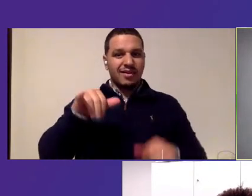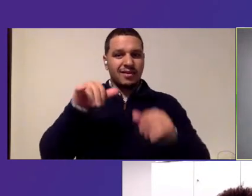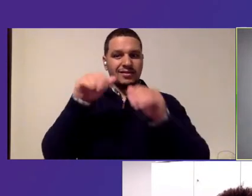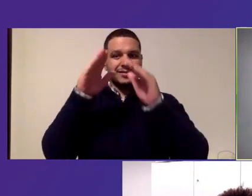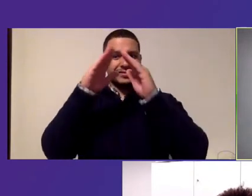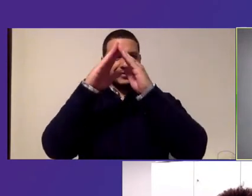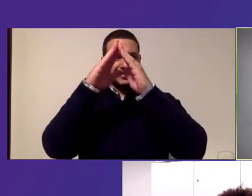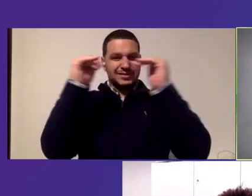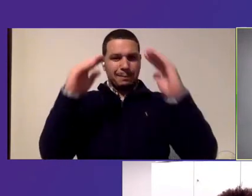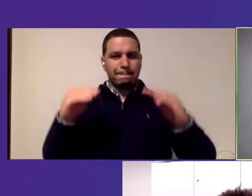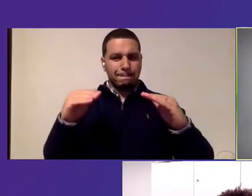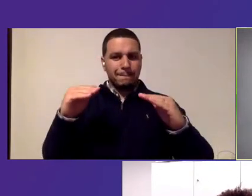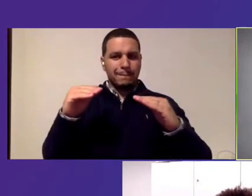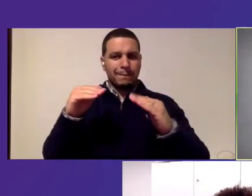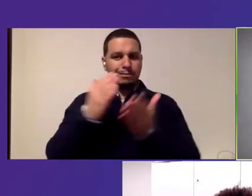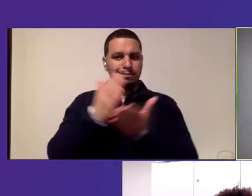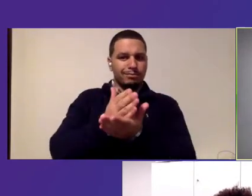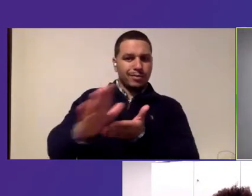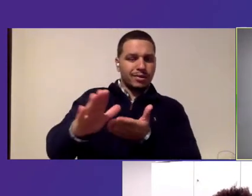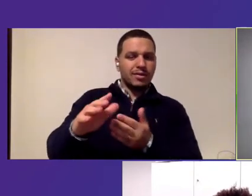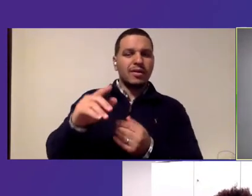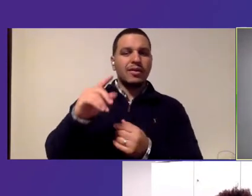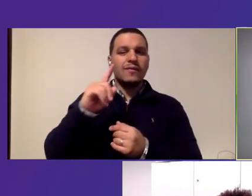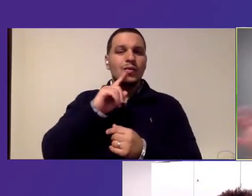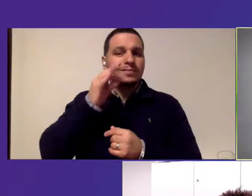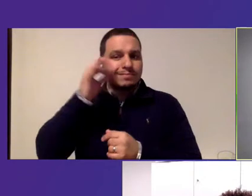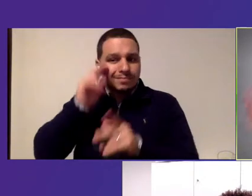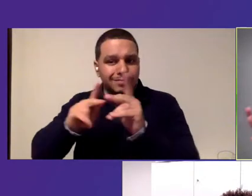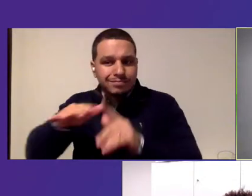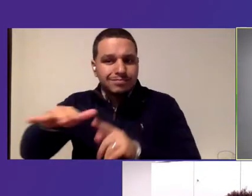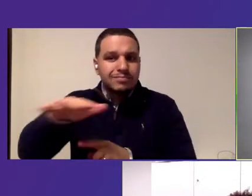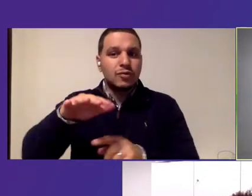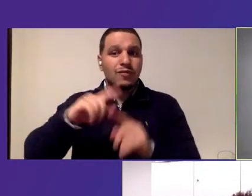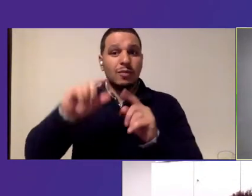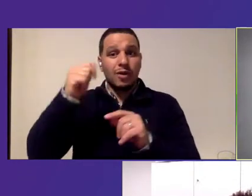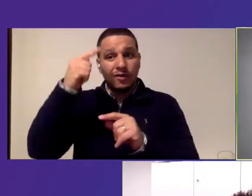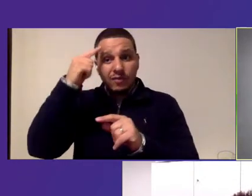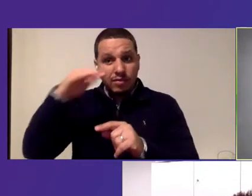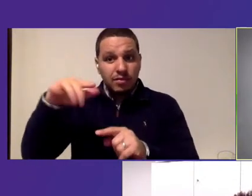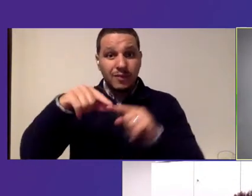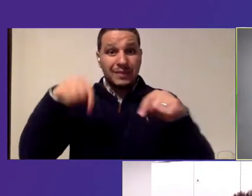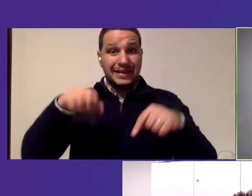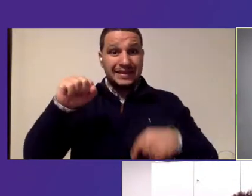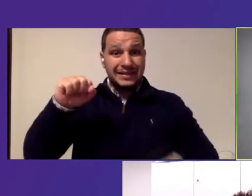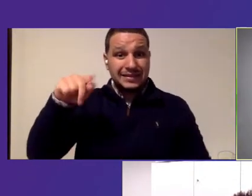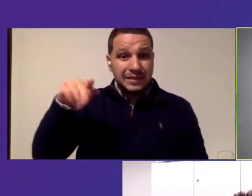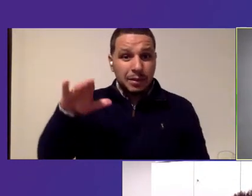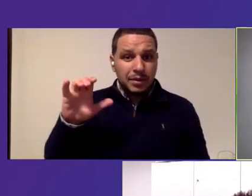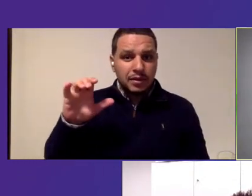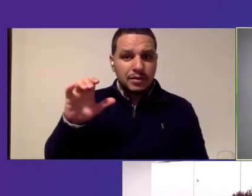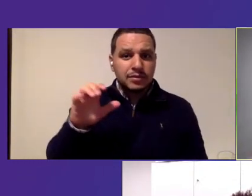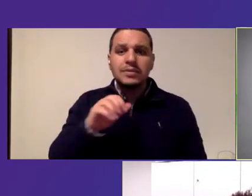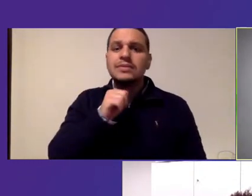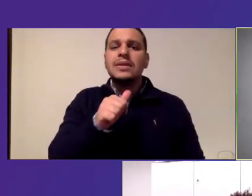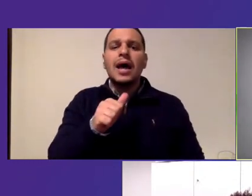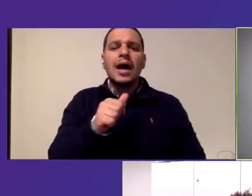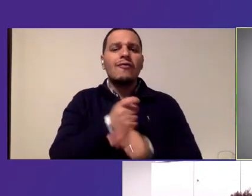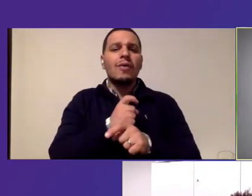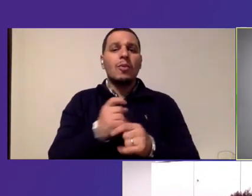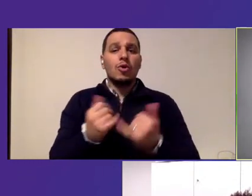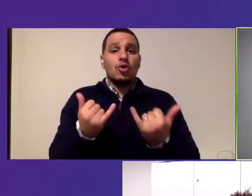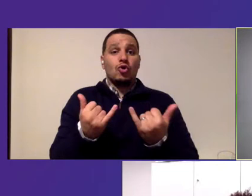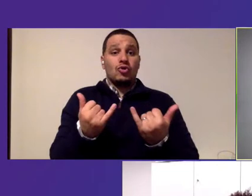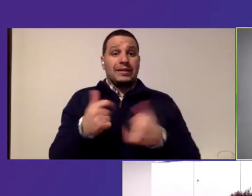intended and subsequent erasure of Lenape people and governance from this space, but not from current and